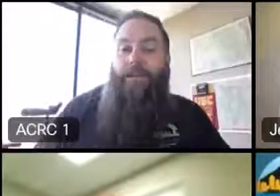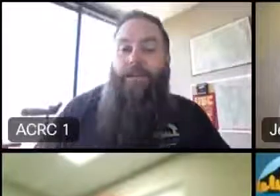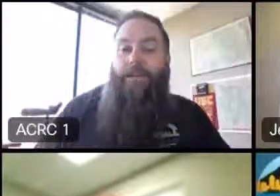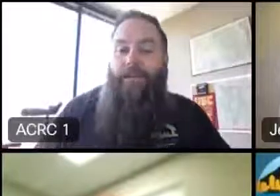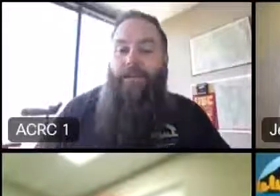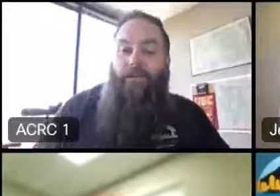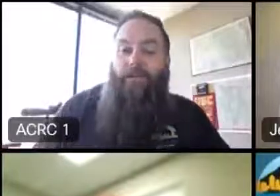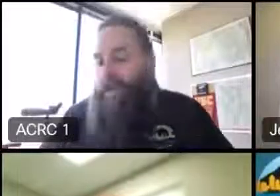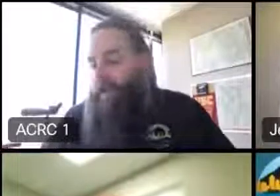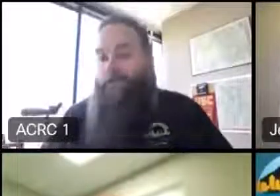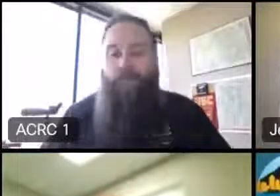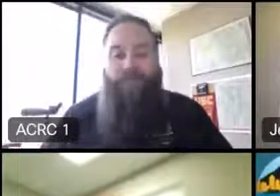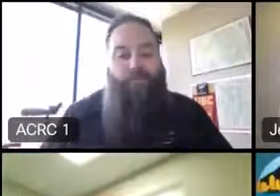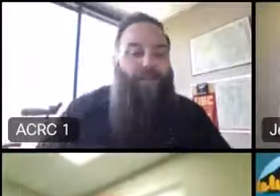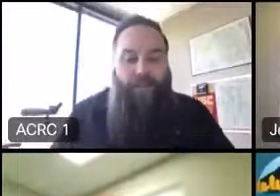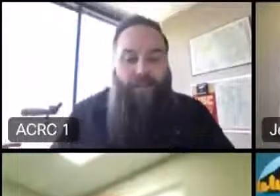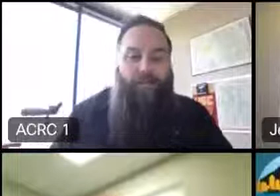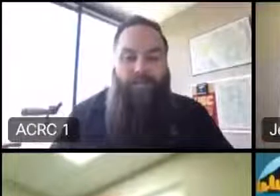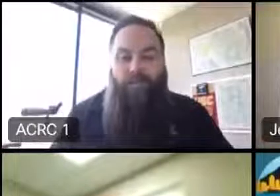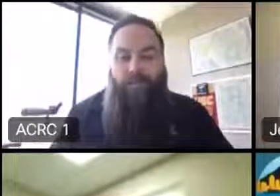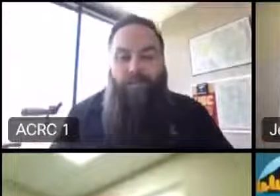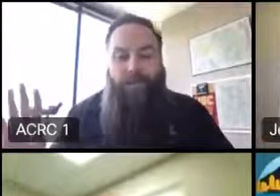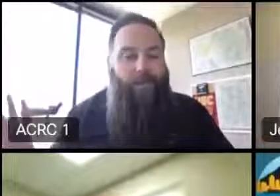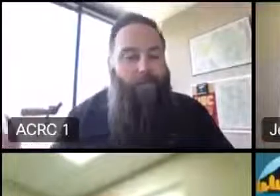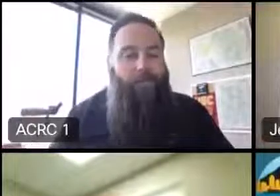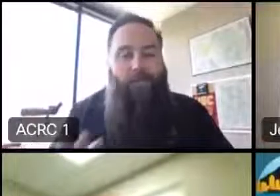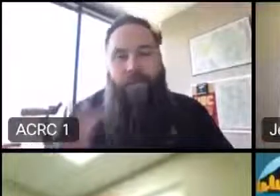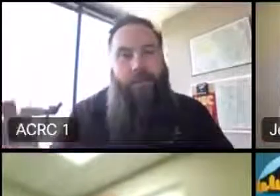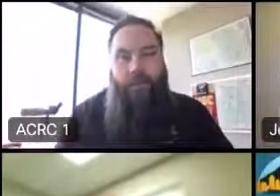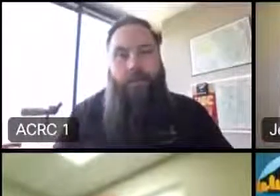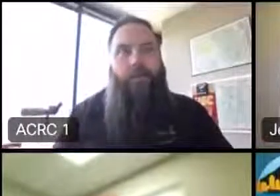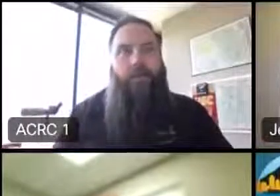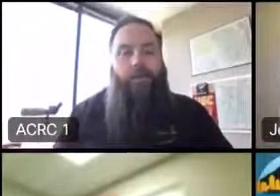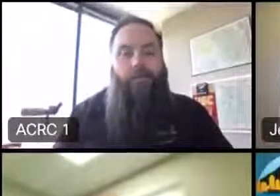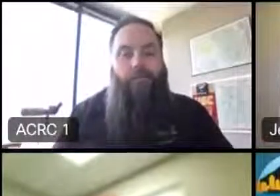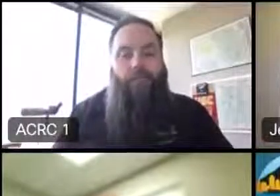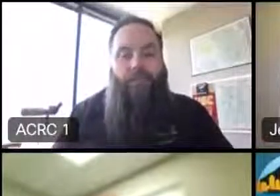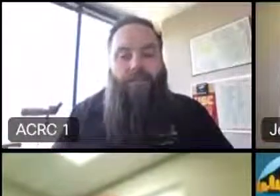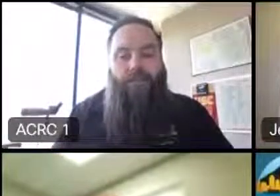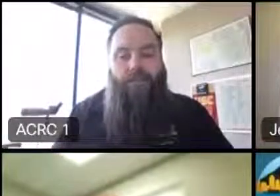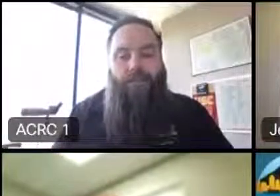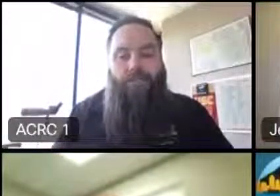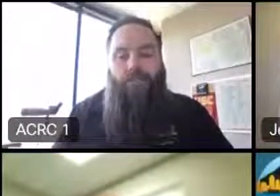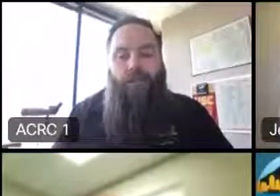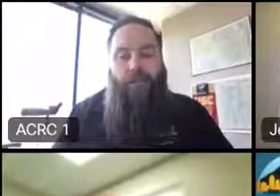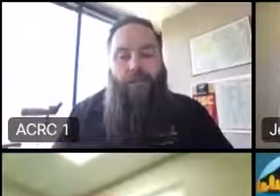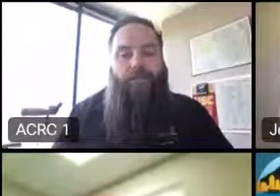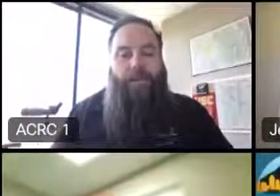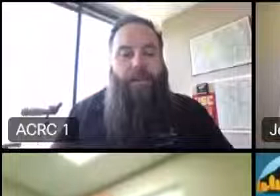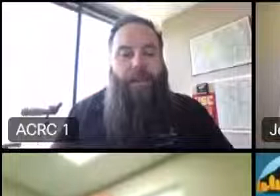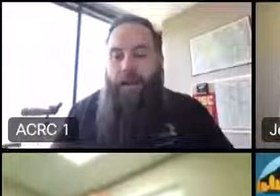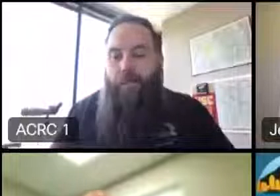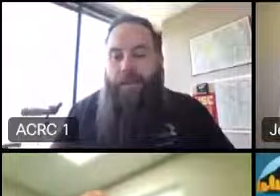signups. And so if you expressed any interest to me about the emergency staffing registry with